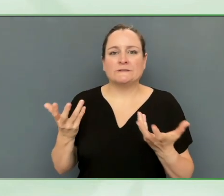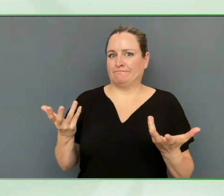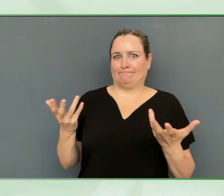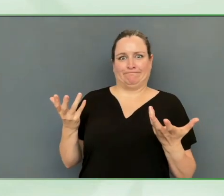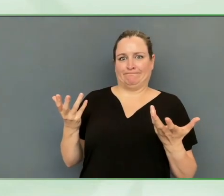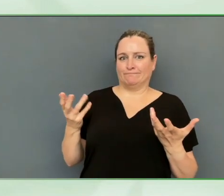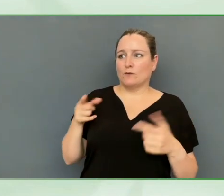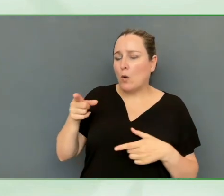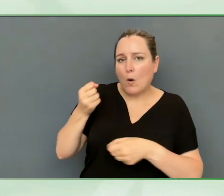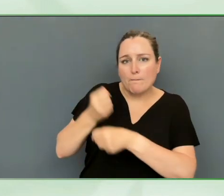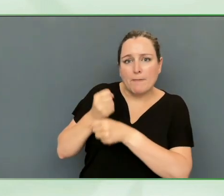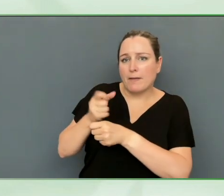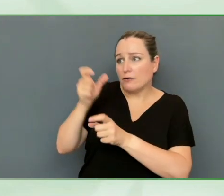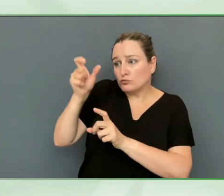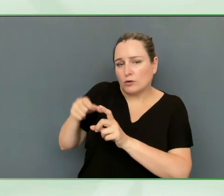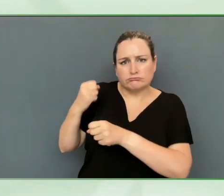that's